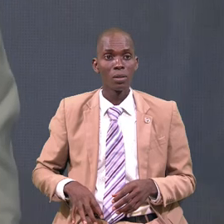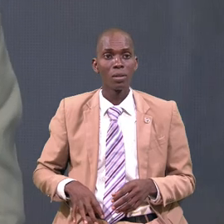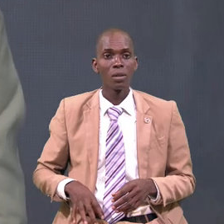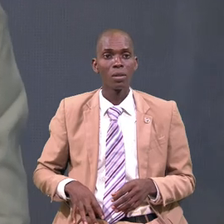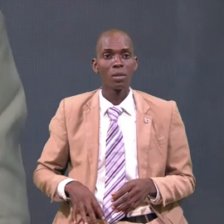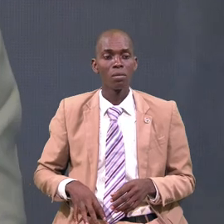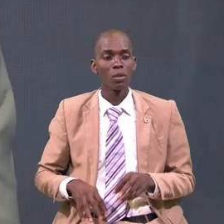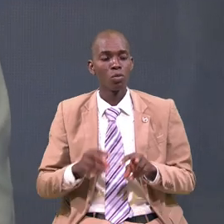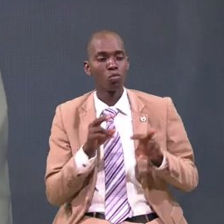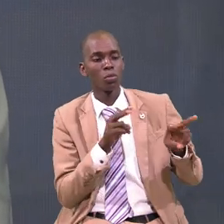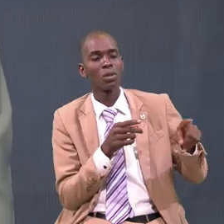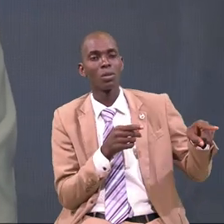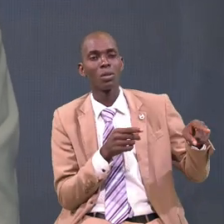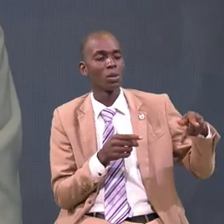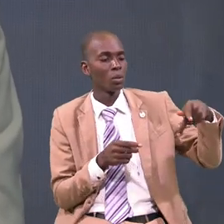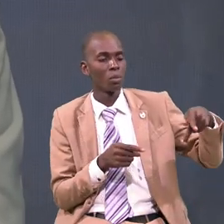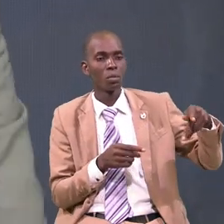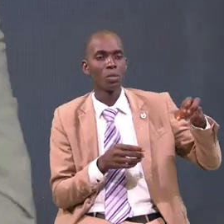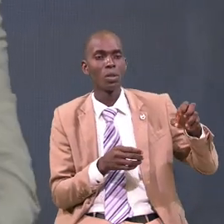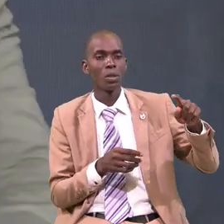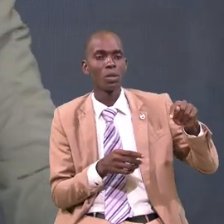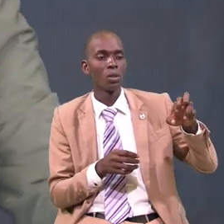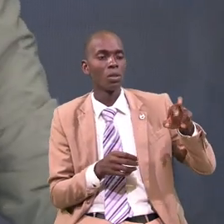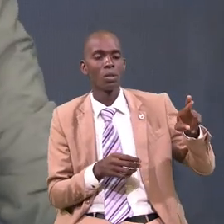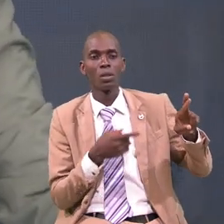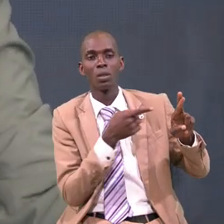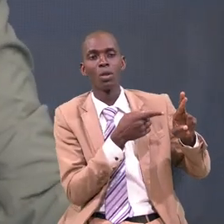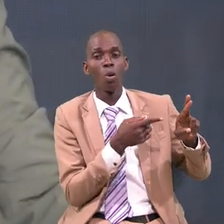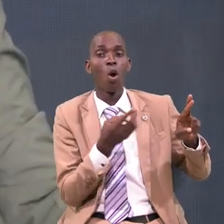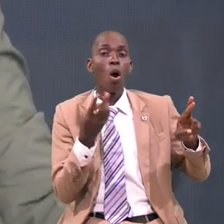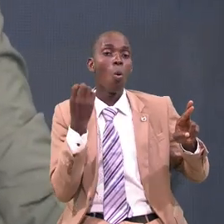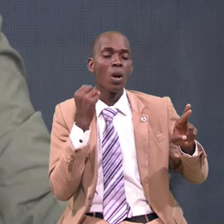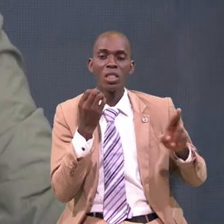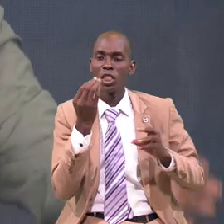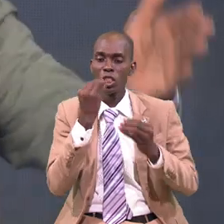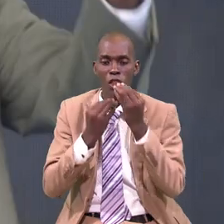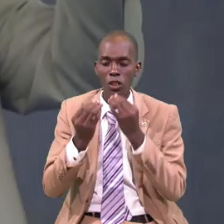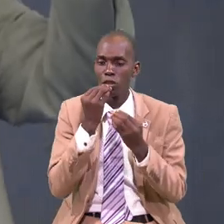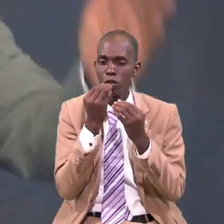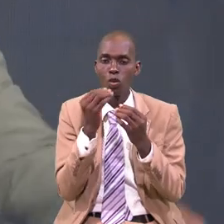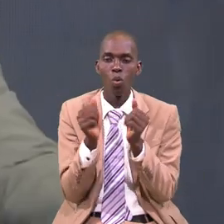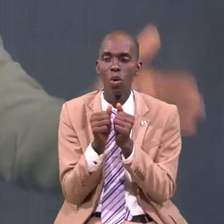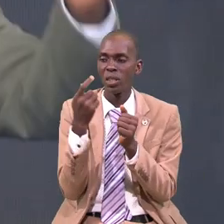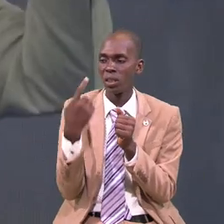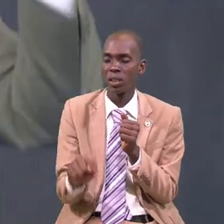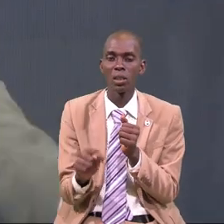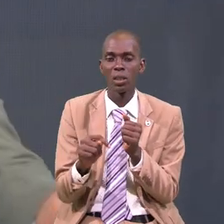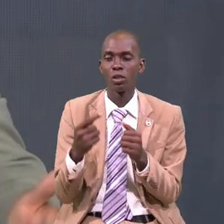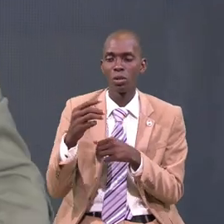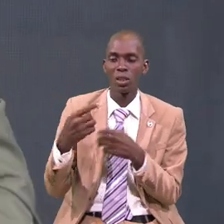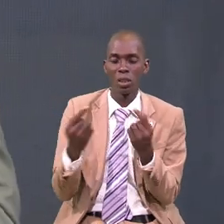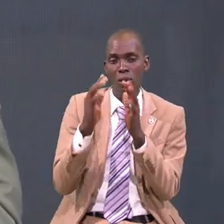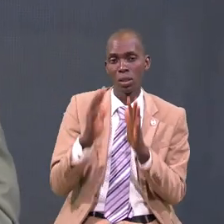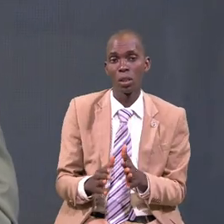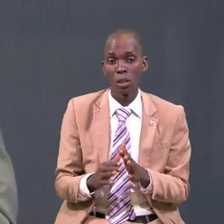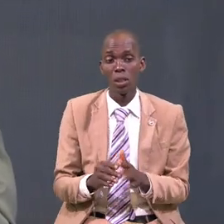Look at Peter. He was eating with the Gentiles. He knew that the wall of partition